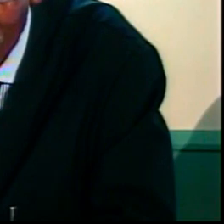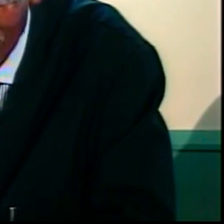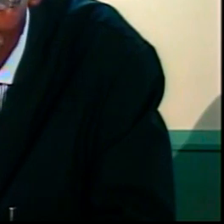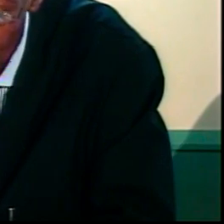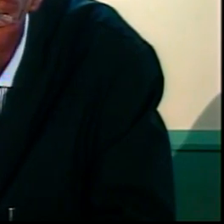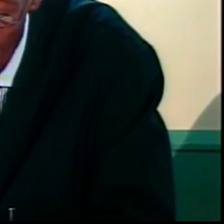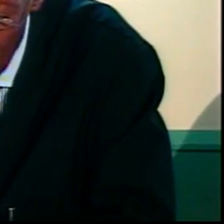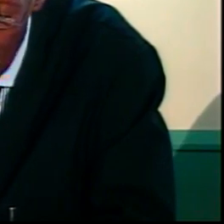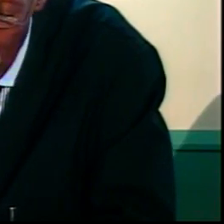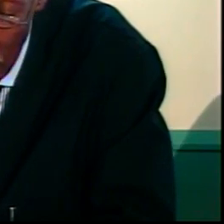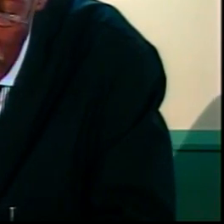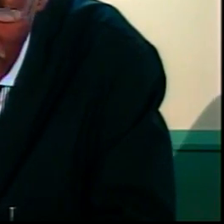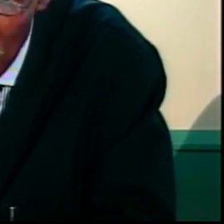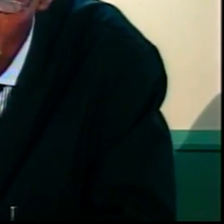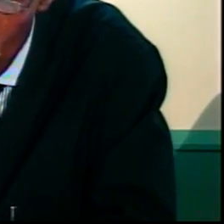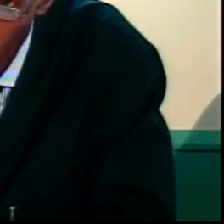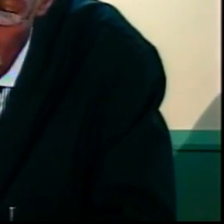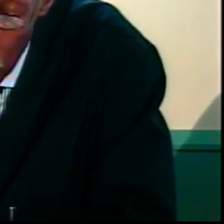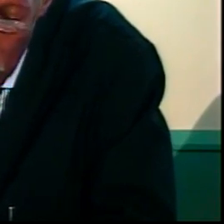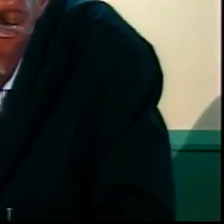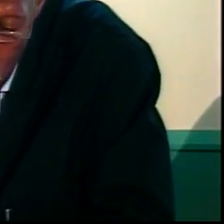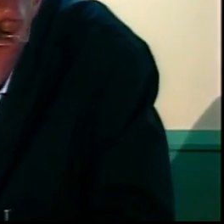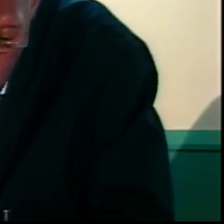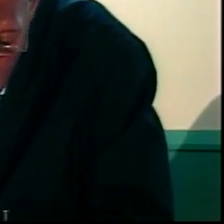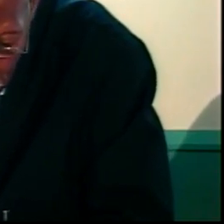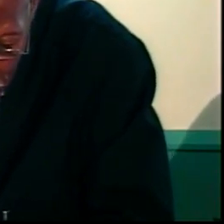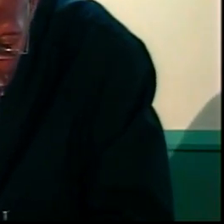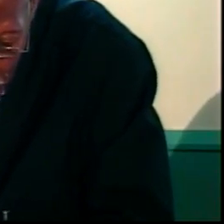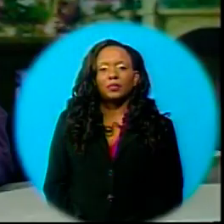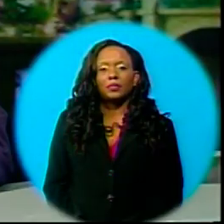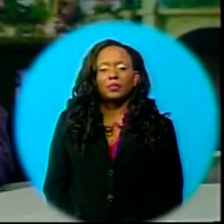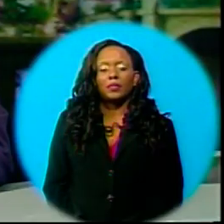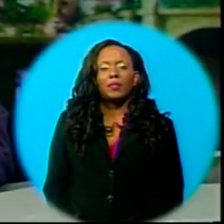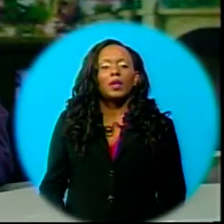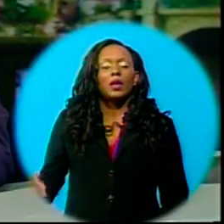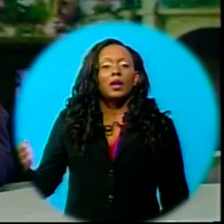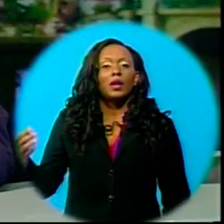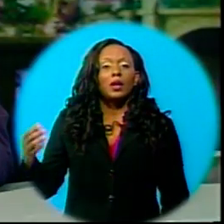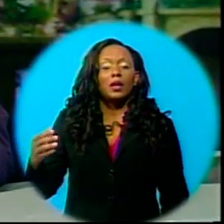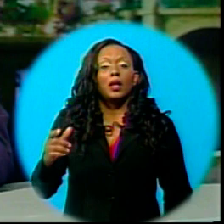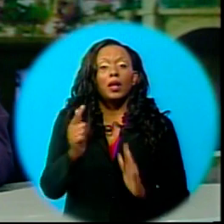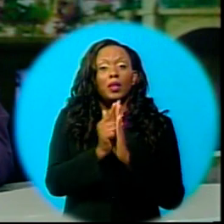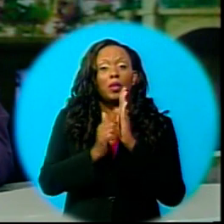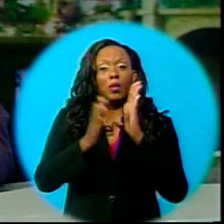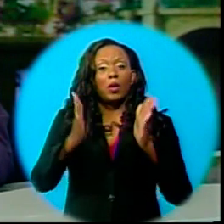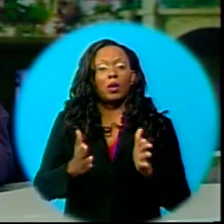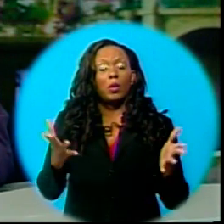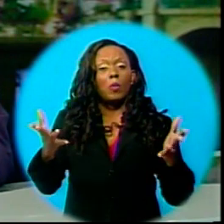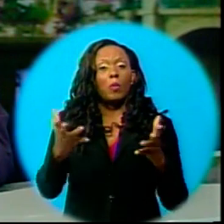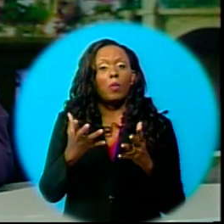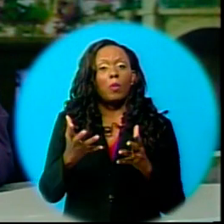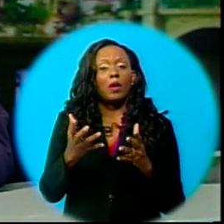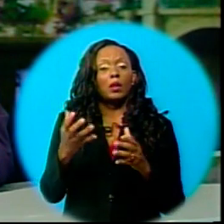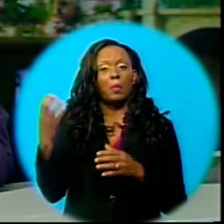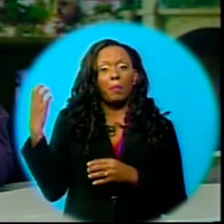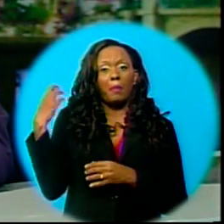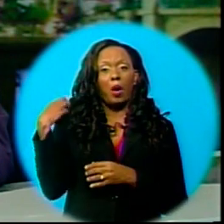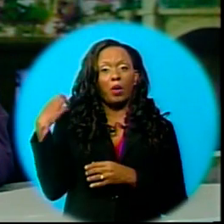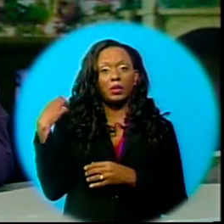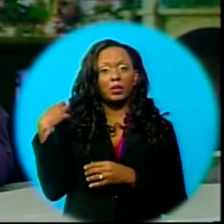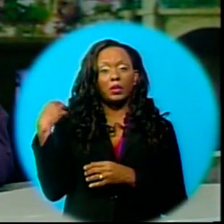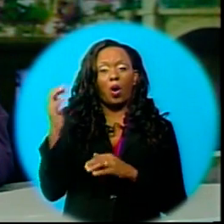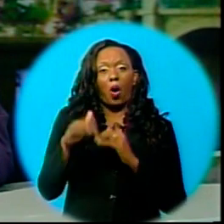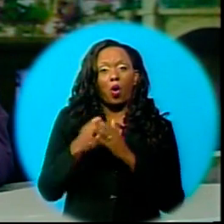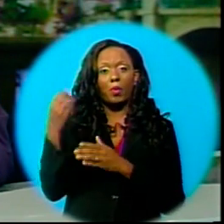are the exception and they are not to be the rule. Meanwhile, Mr. Gollop has called for employers to keep